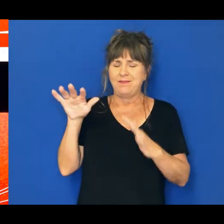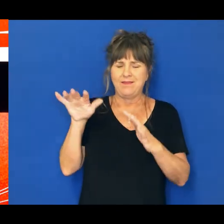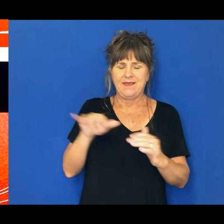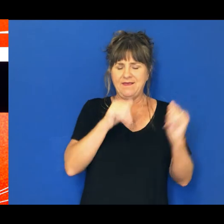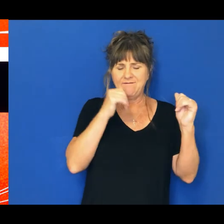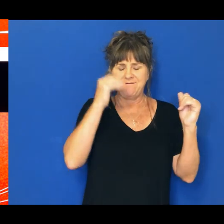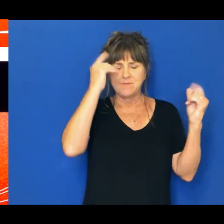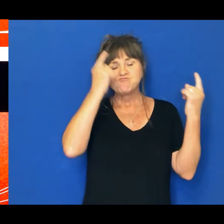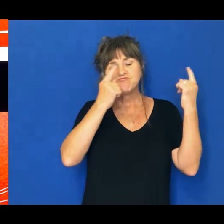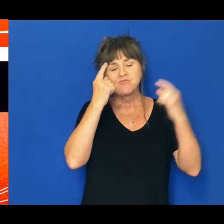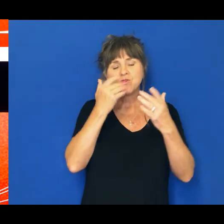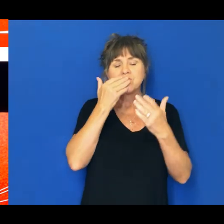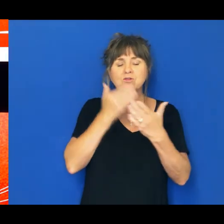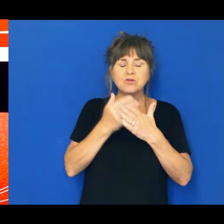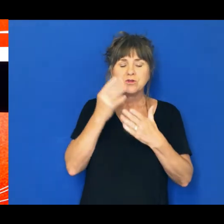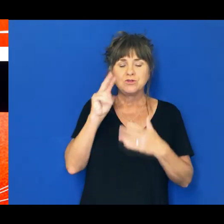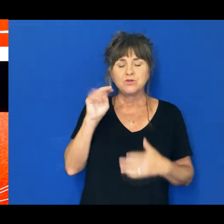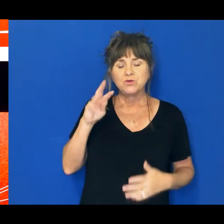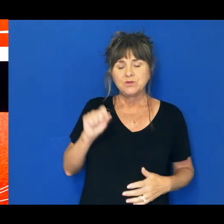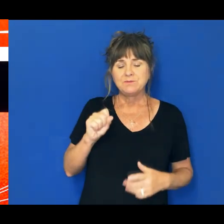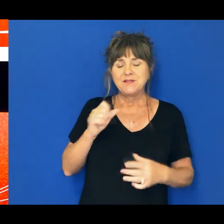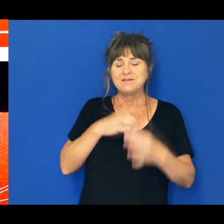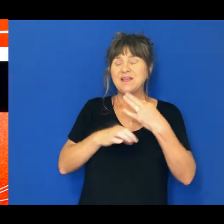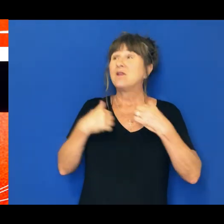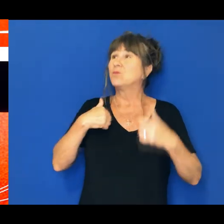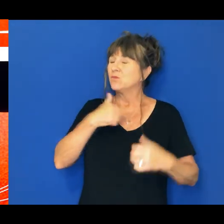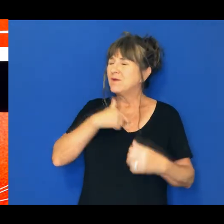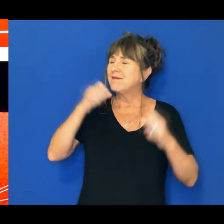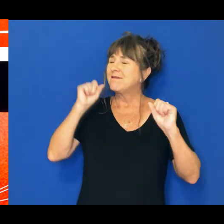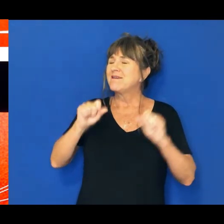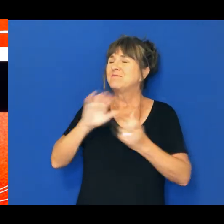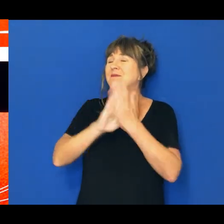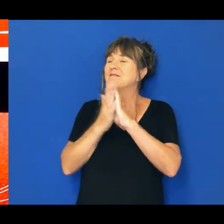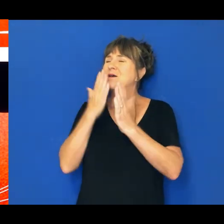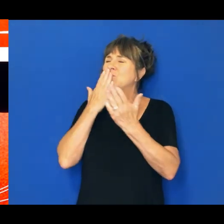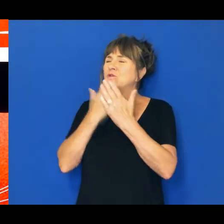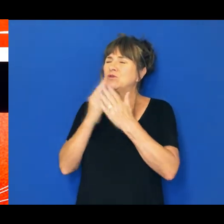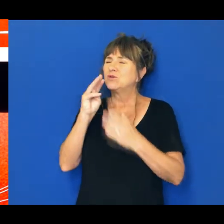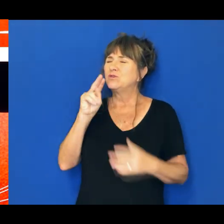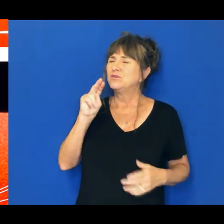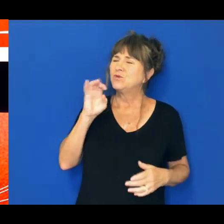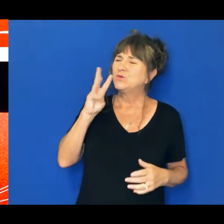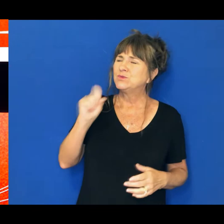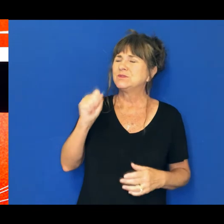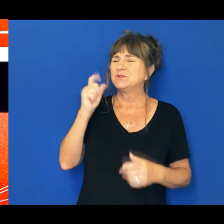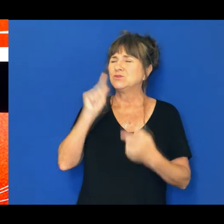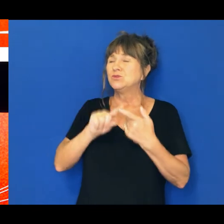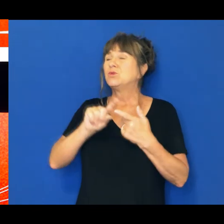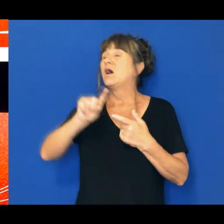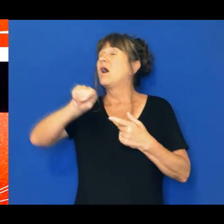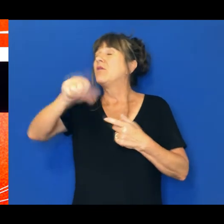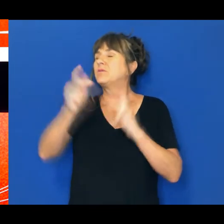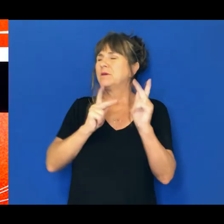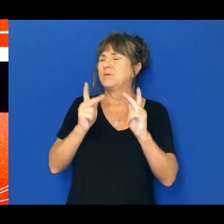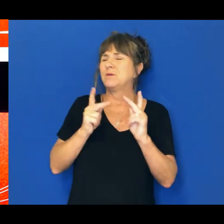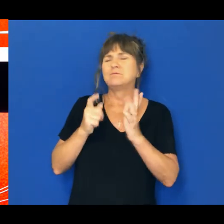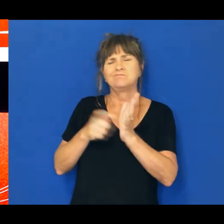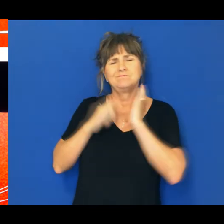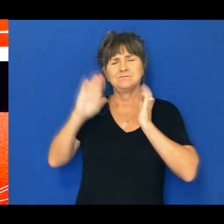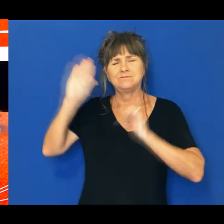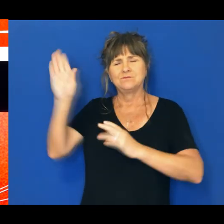thinking about the good news, but we can actually be the good news for other people. But it takes your power. It takes your Spirit. Pray that we would live holy